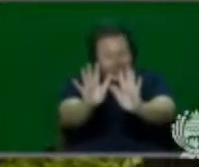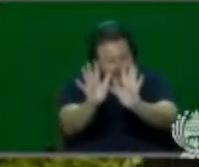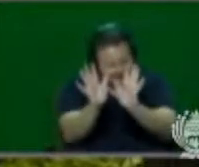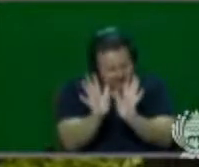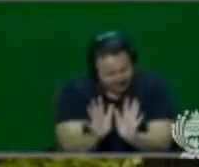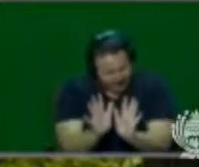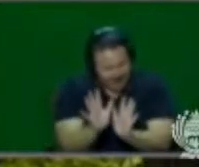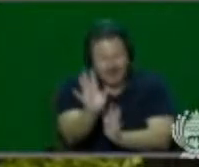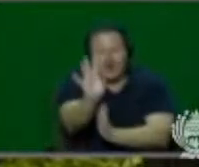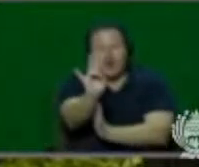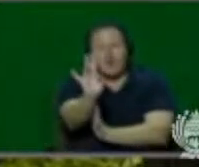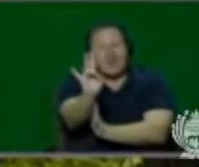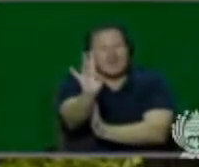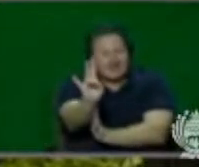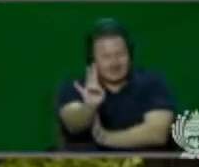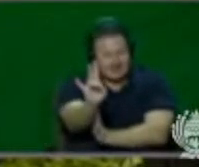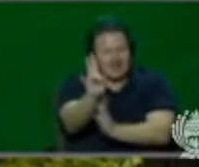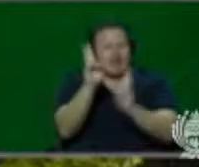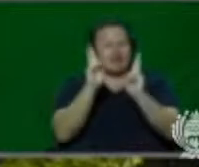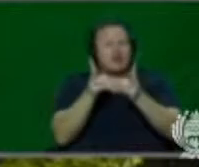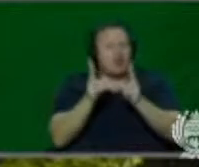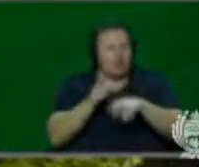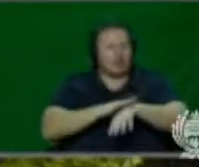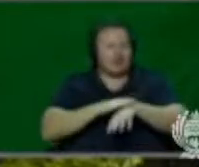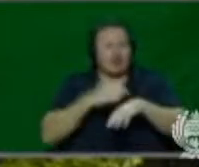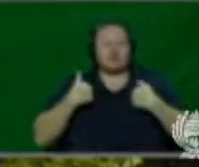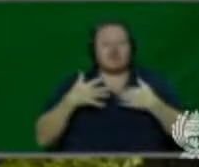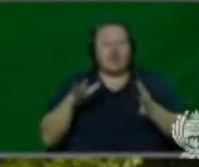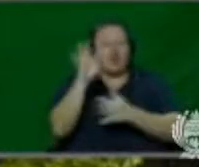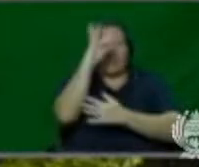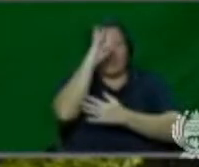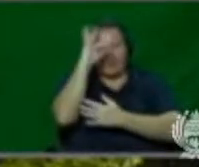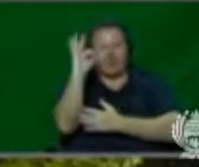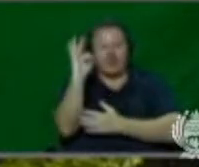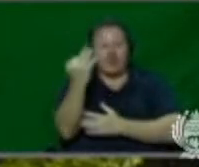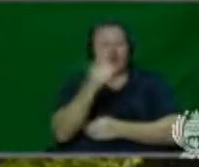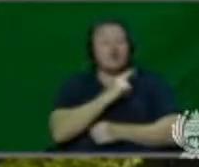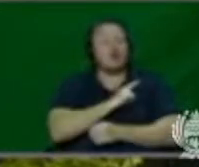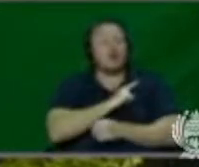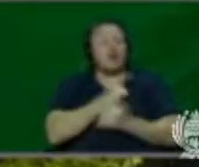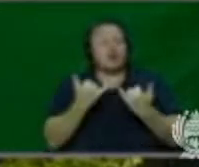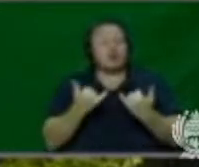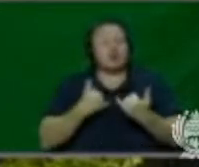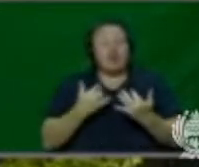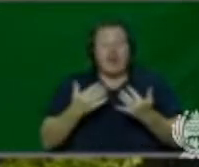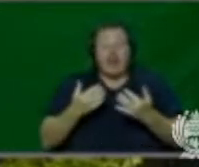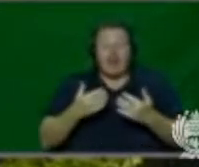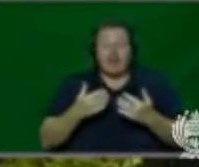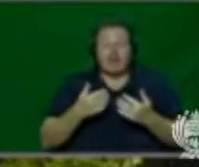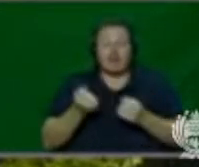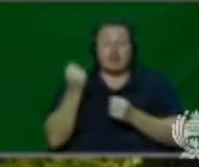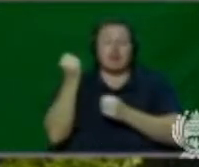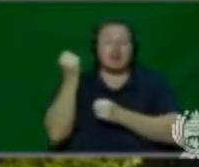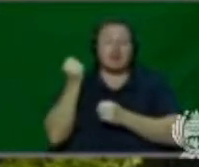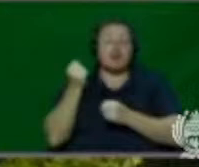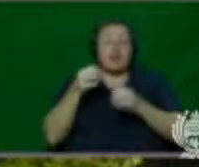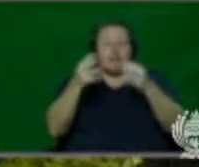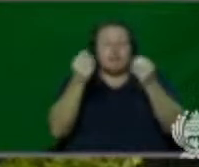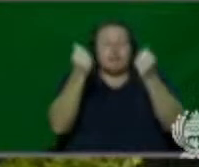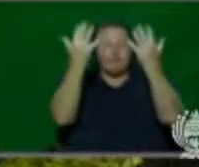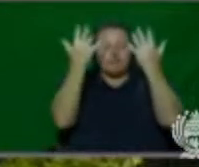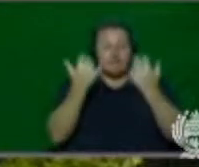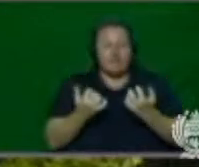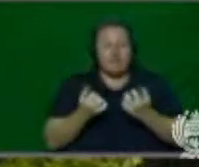On Wednesdays, we usually start at 3, but today, because of the presentation of the budget, we started 2. We do